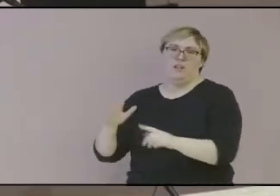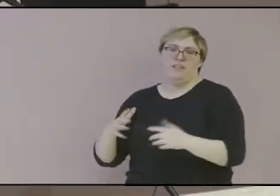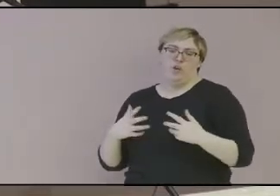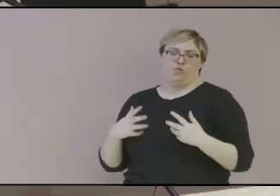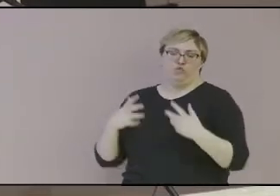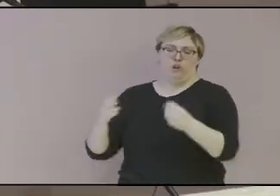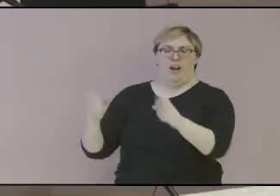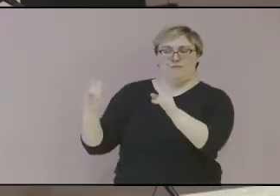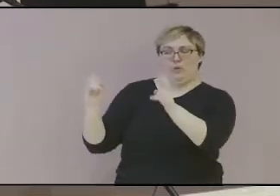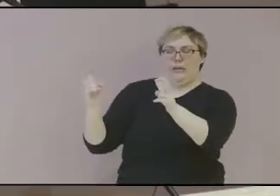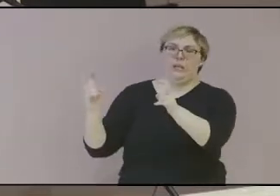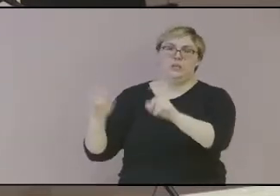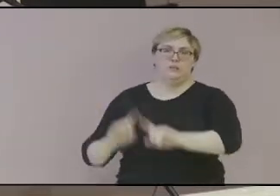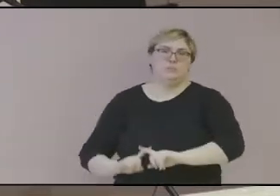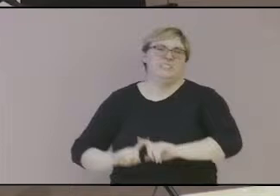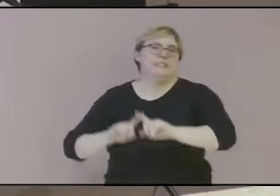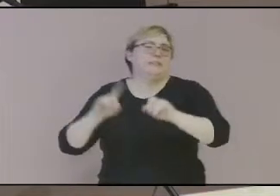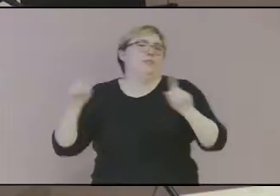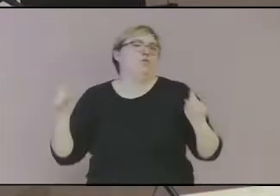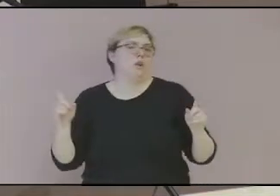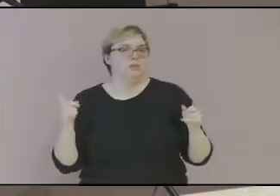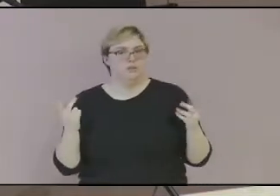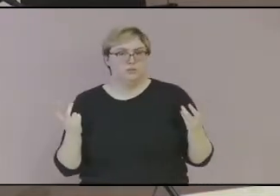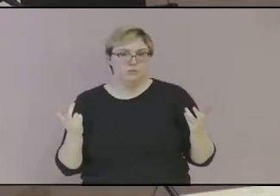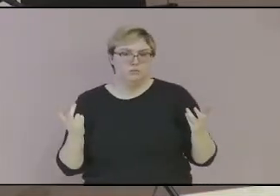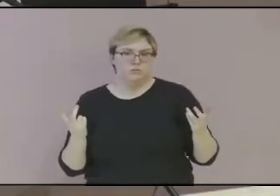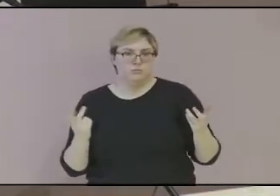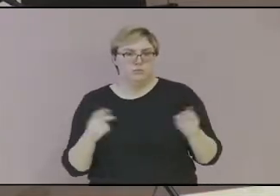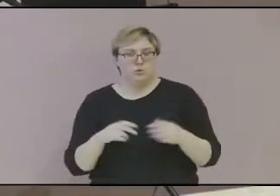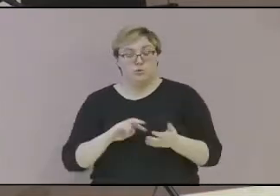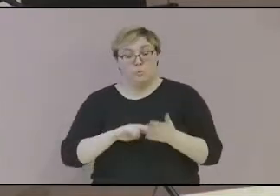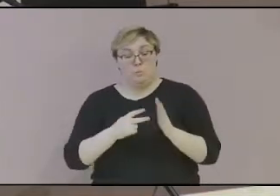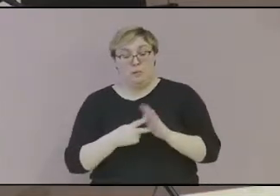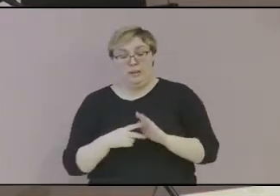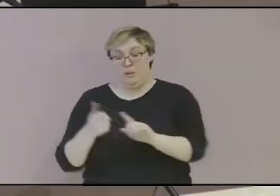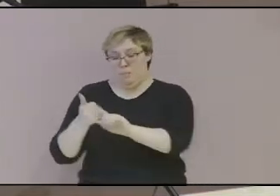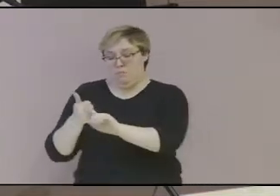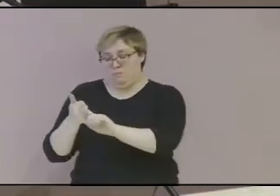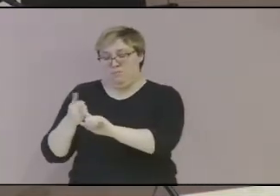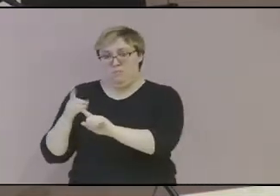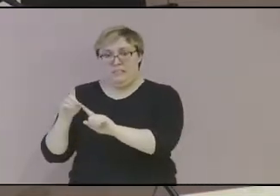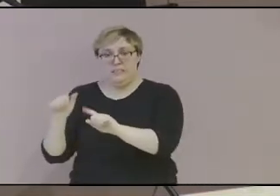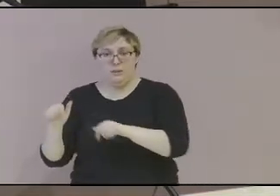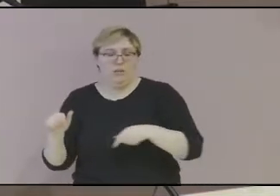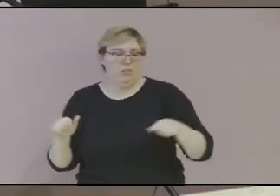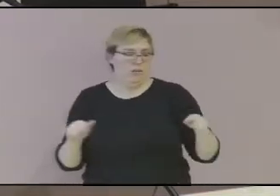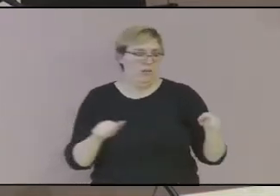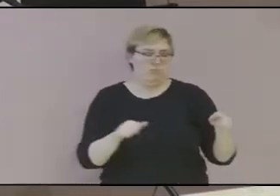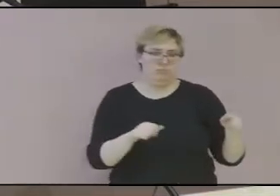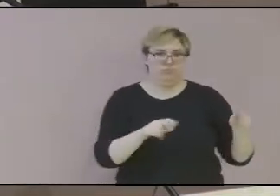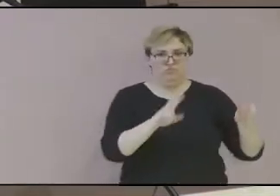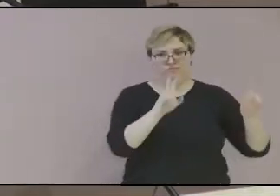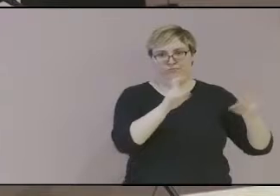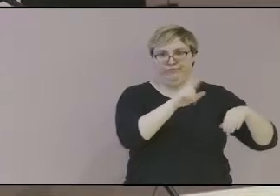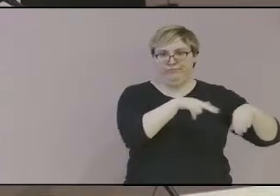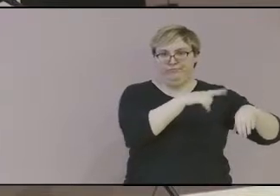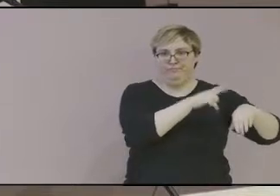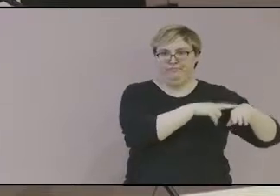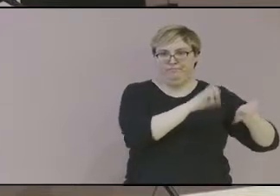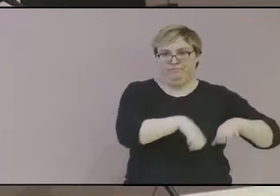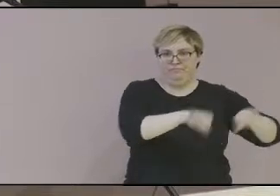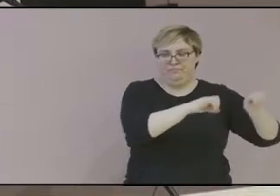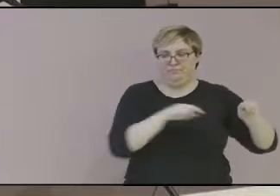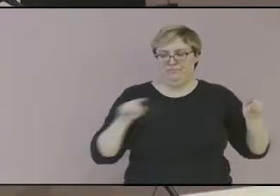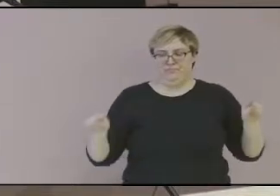differently. Could you really apply SOFA scoring at the same pattern to every person? Another person suggested that it was,